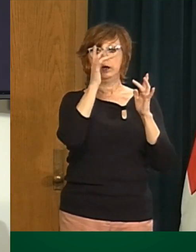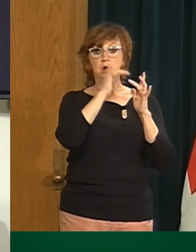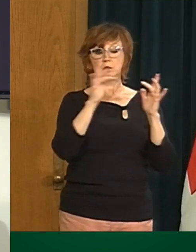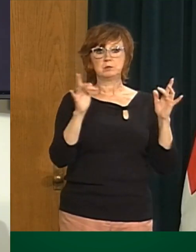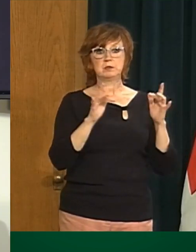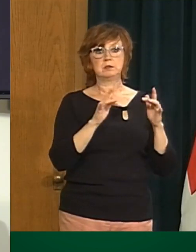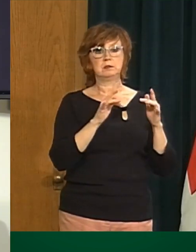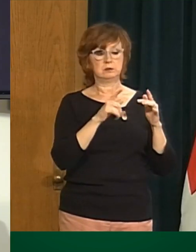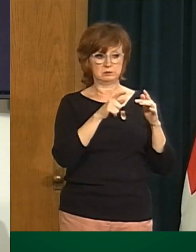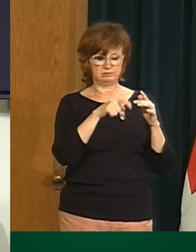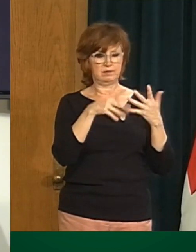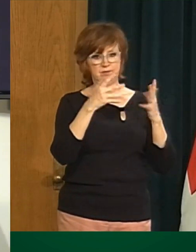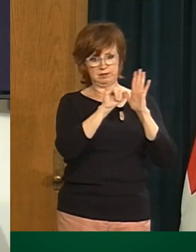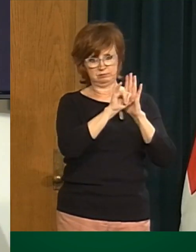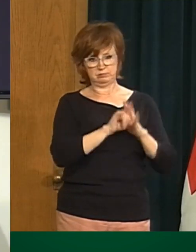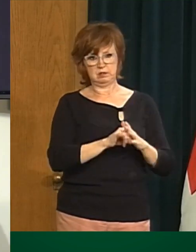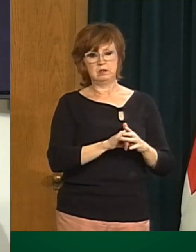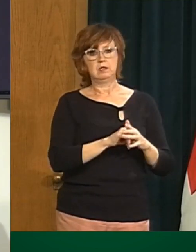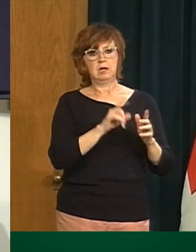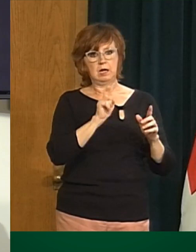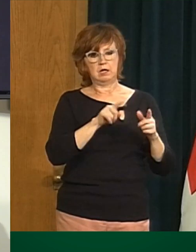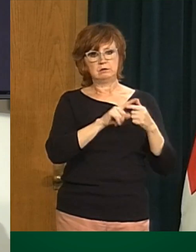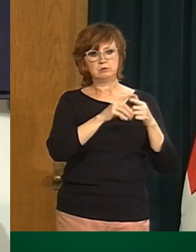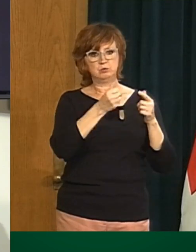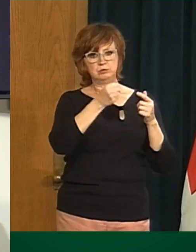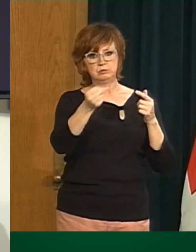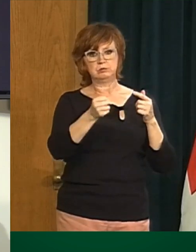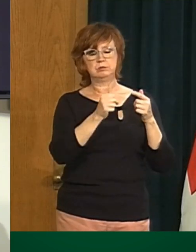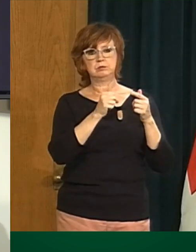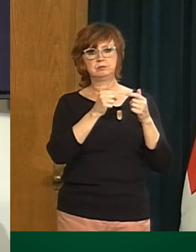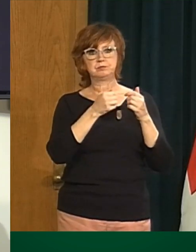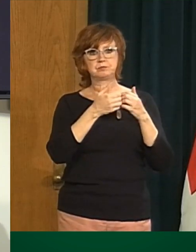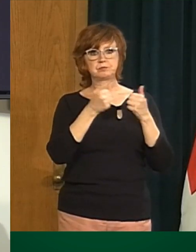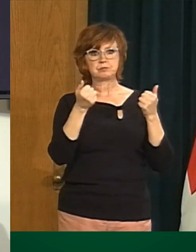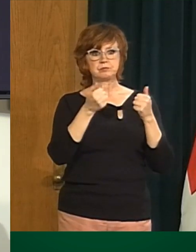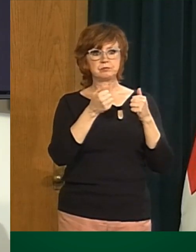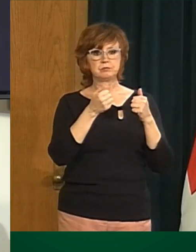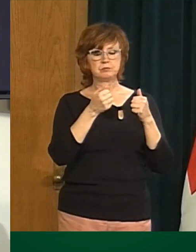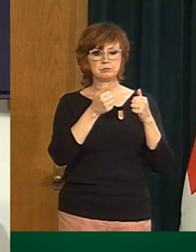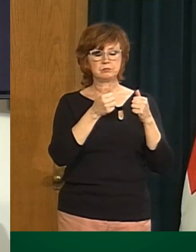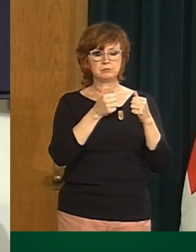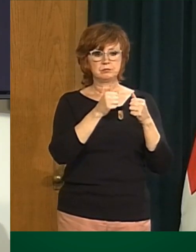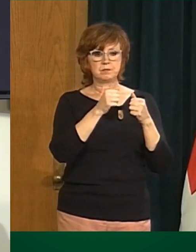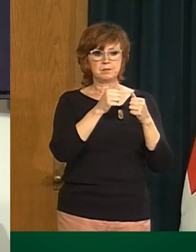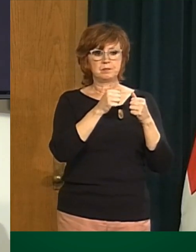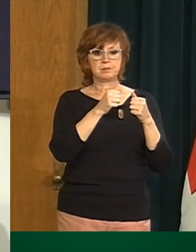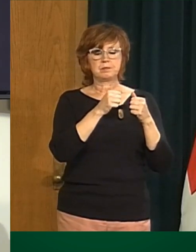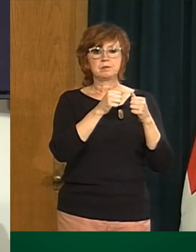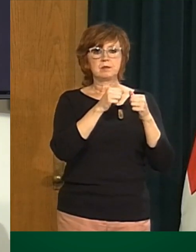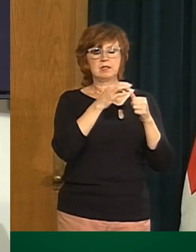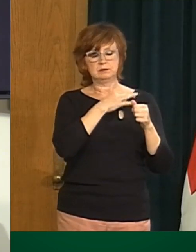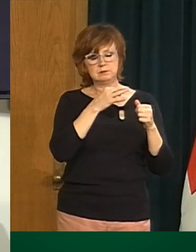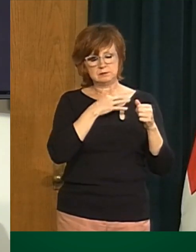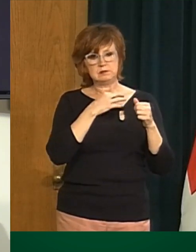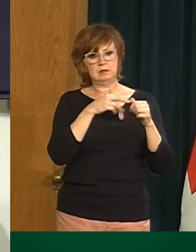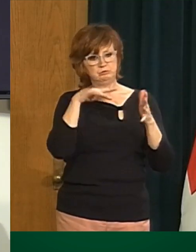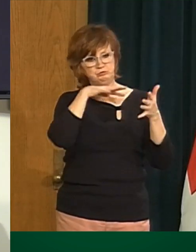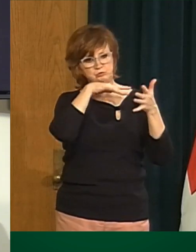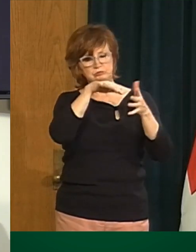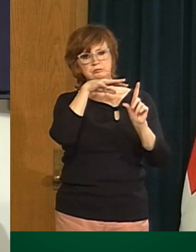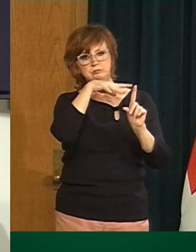and are self-isolating. Patients are being cohorted in a separate units in Lloydminster Hospital, with COVID-19 patients being